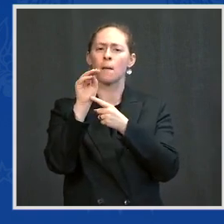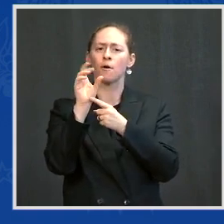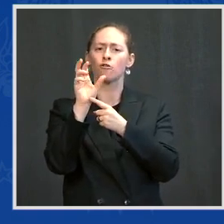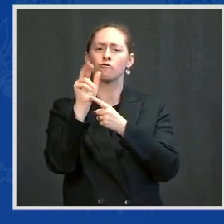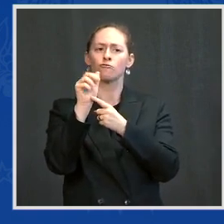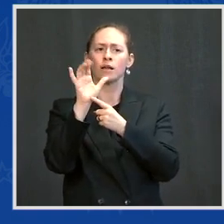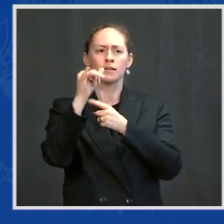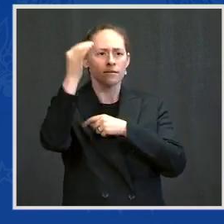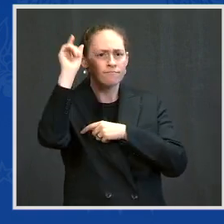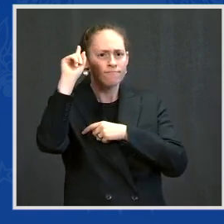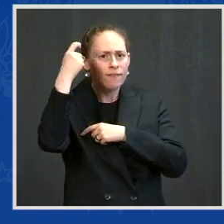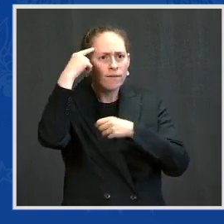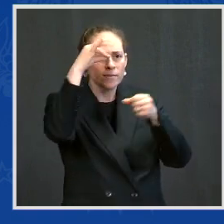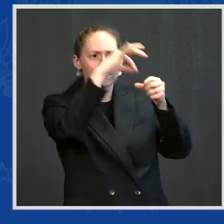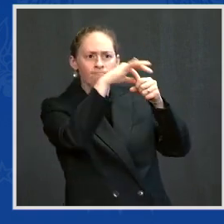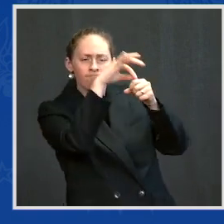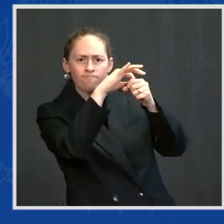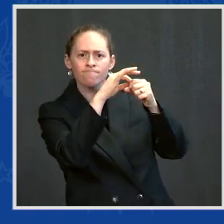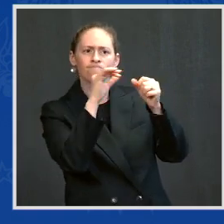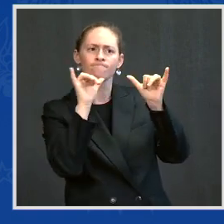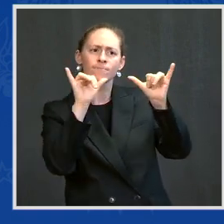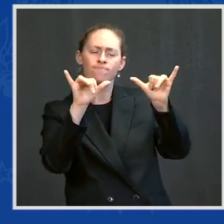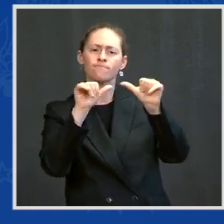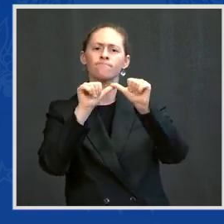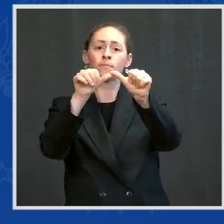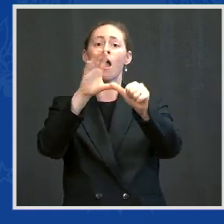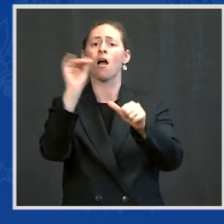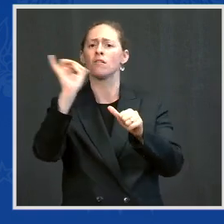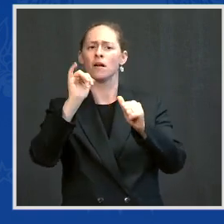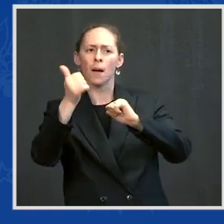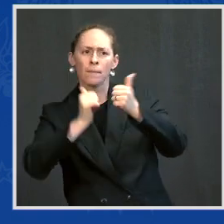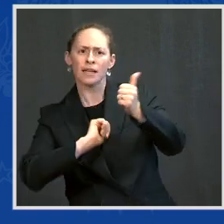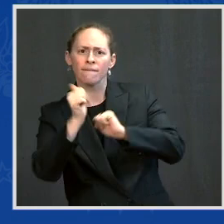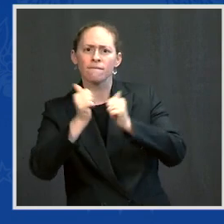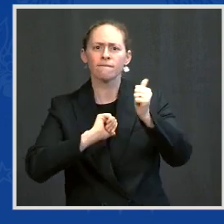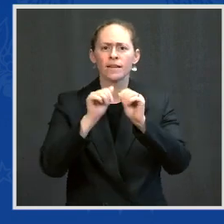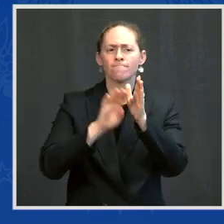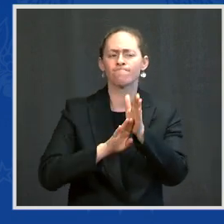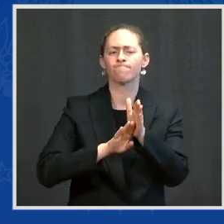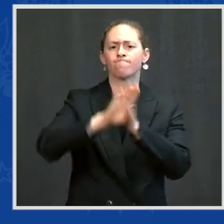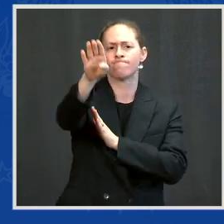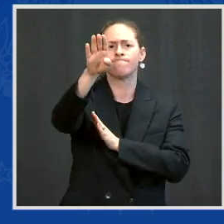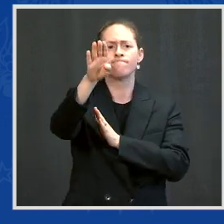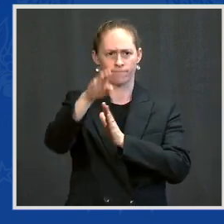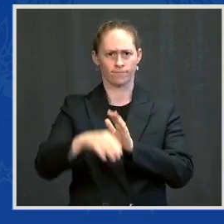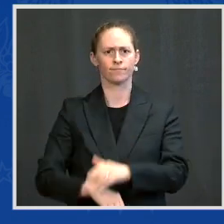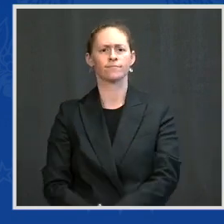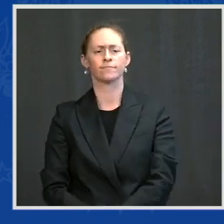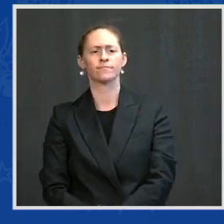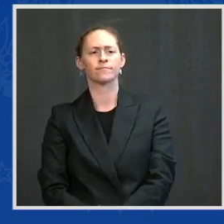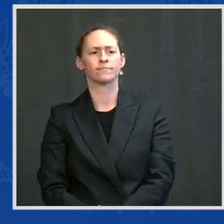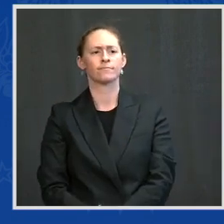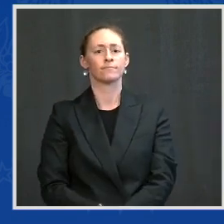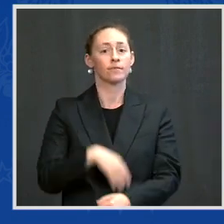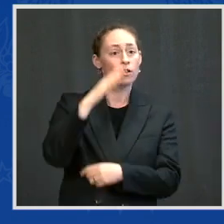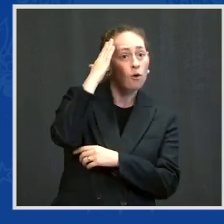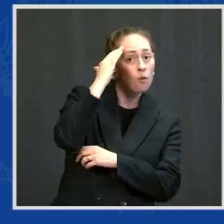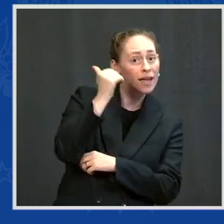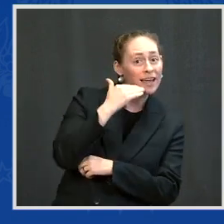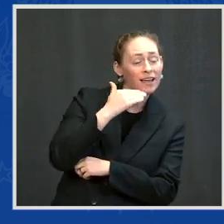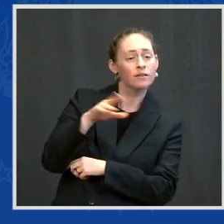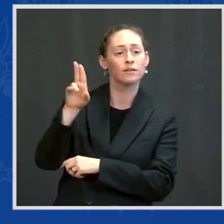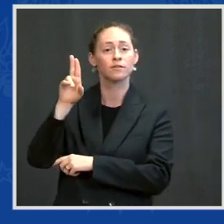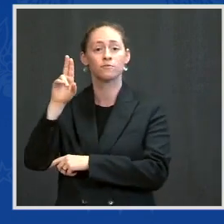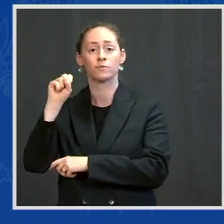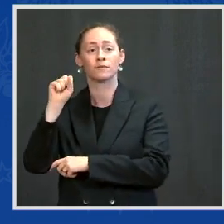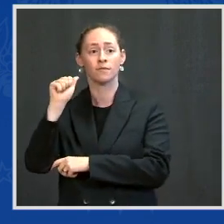21st century's economies. The Republic of Korea and the United States are both nations built on innovation, and we must both